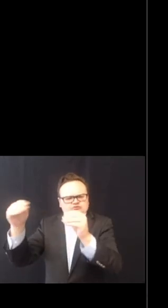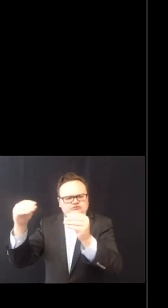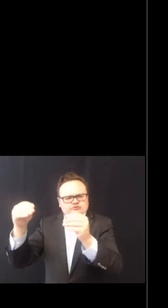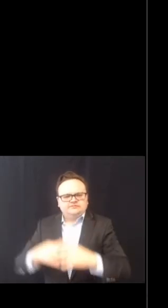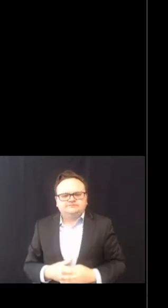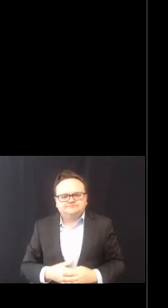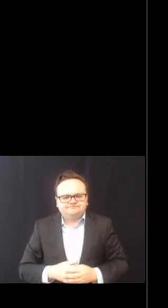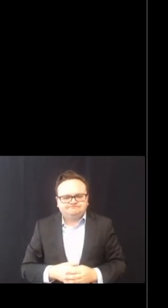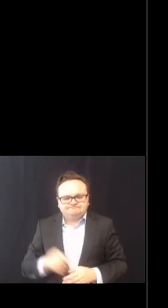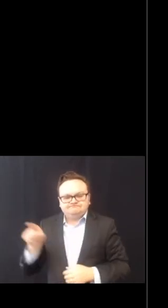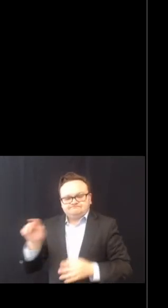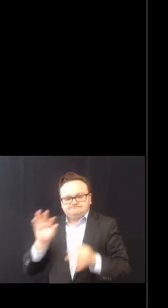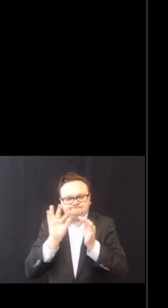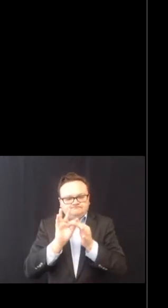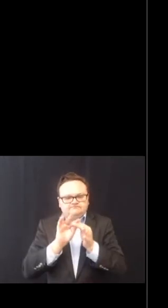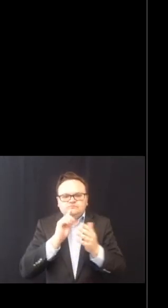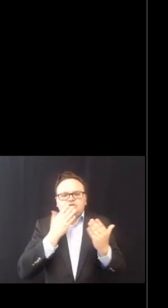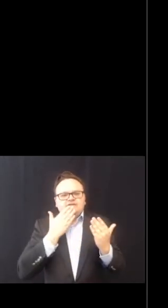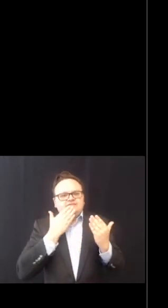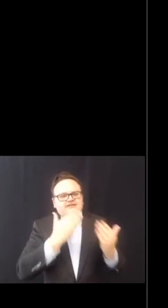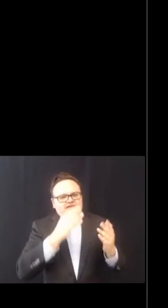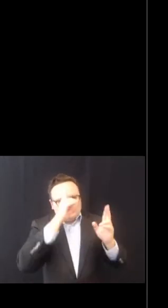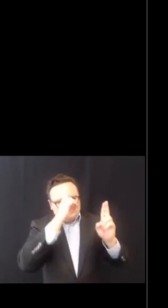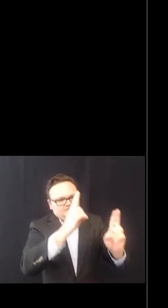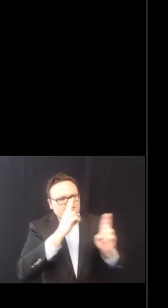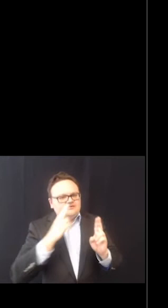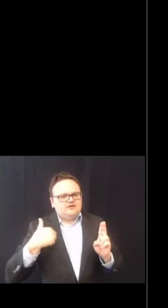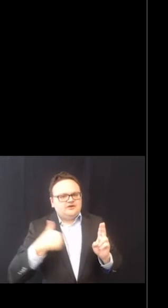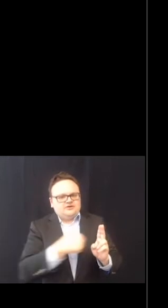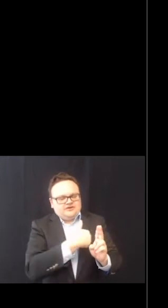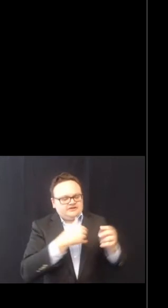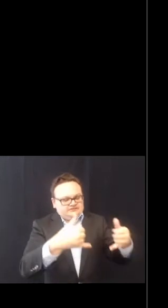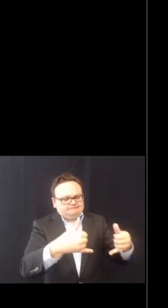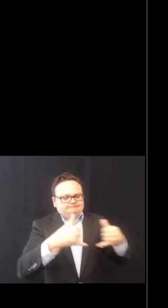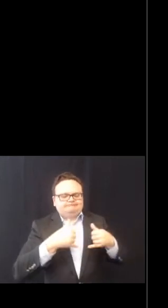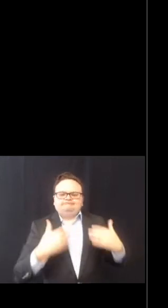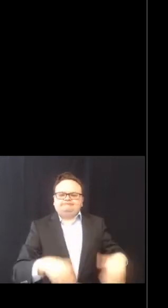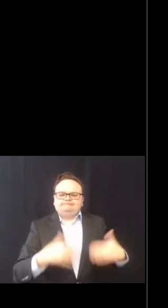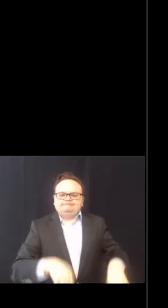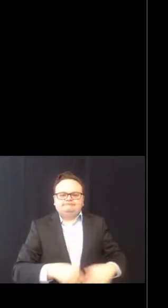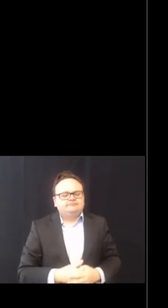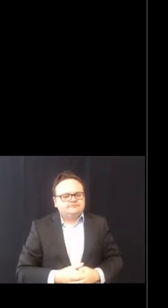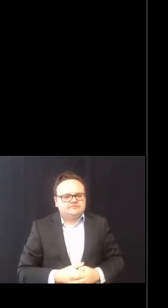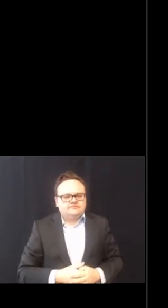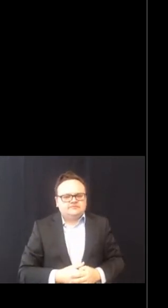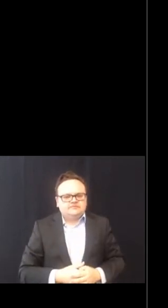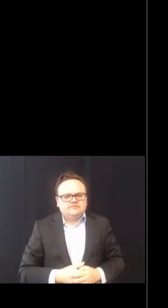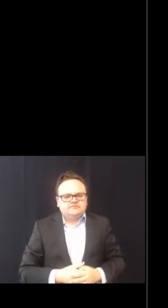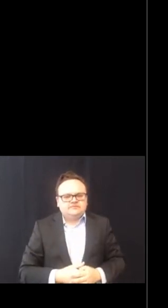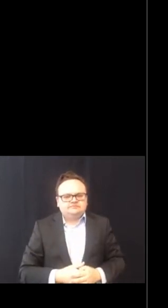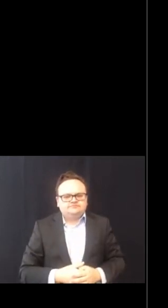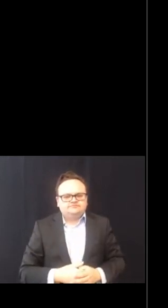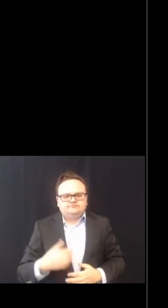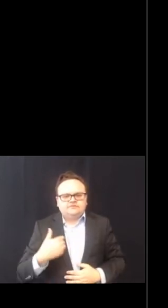to say thank you guys for honoring us with this award. We are extremely grateful